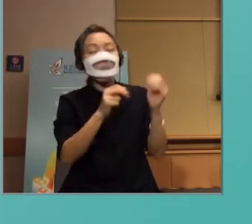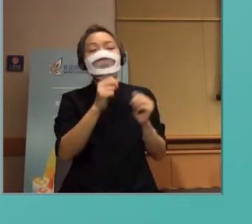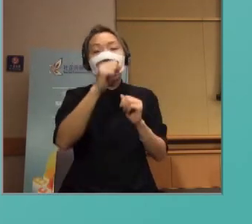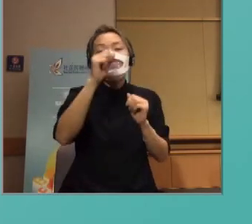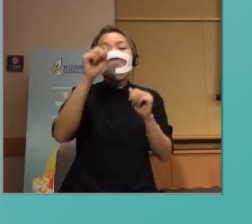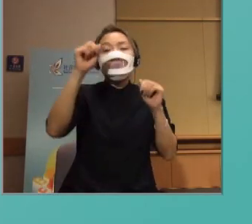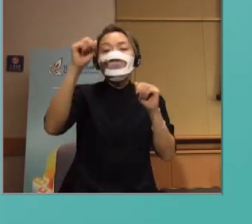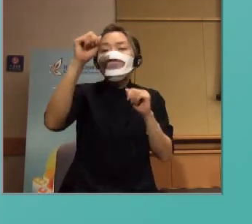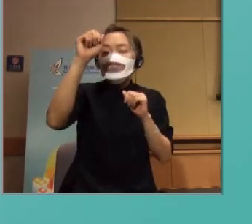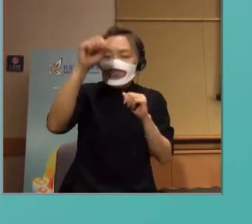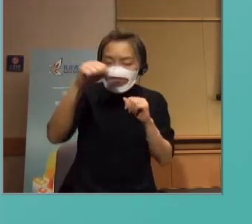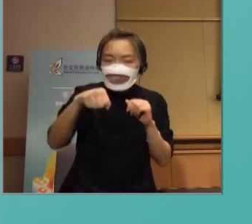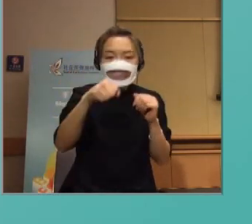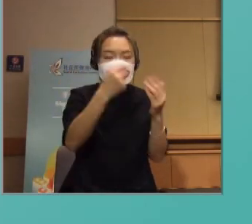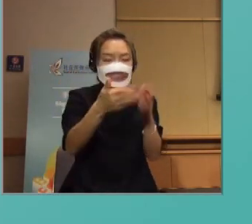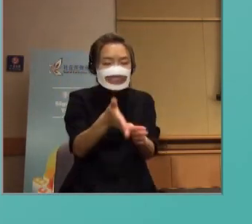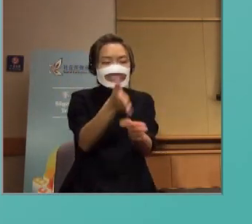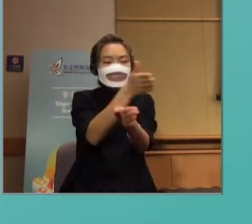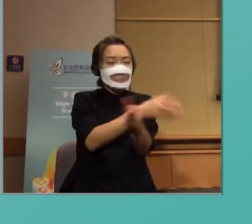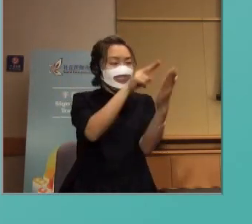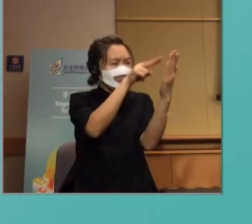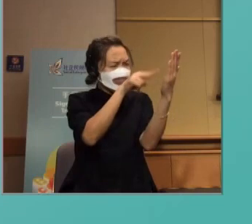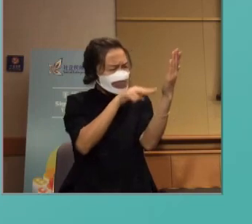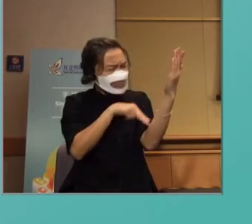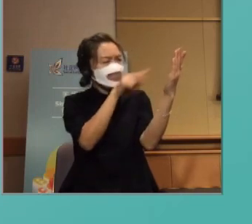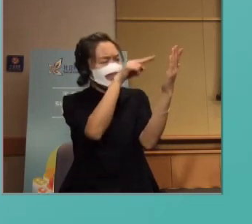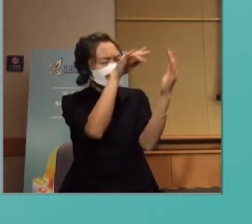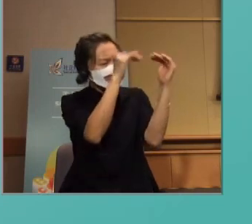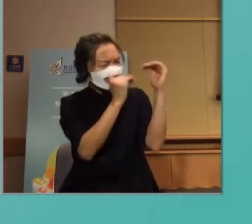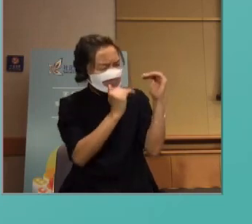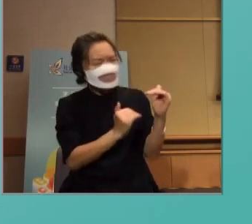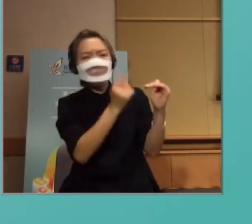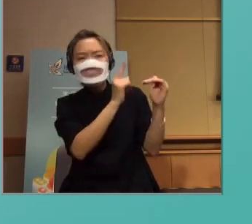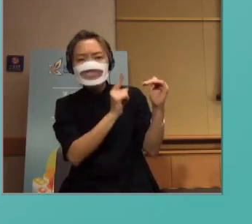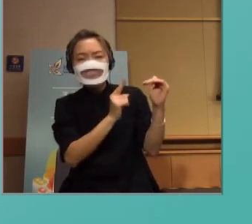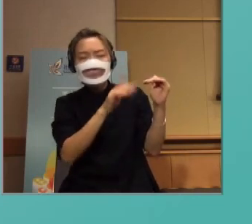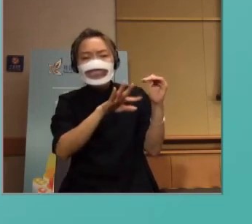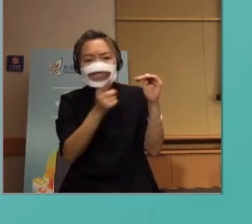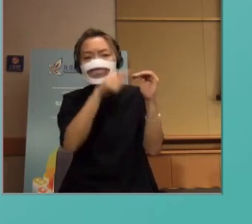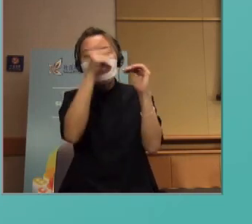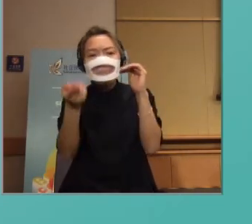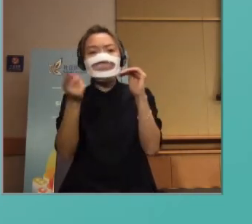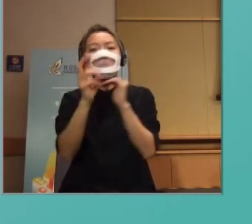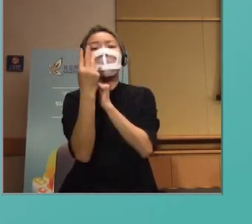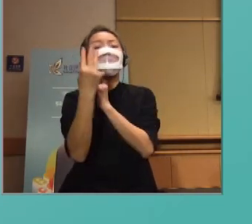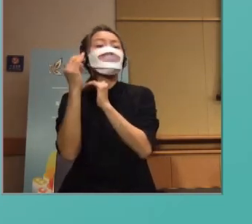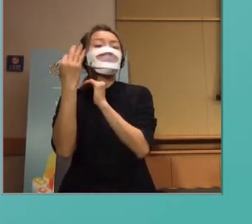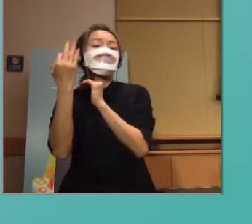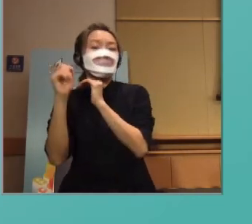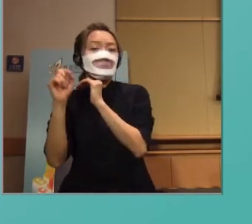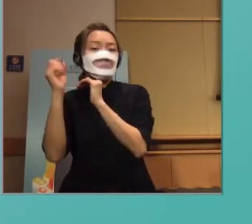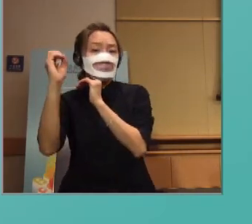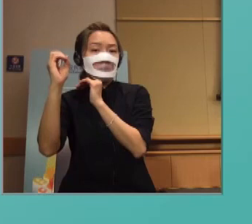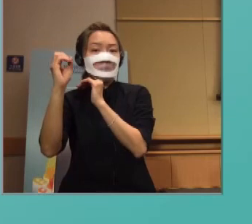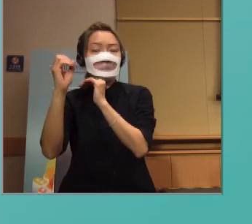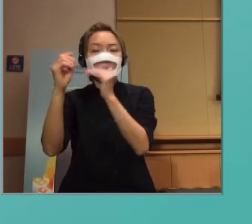texts are the conditions. Whereas in Web 3, the conditions are really, really simple. I create it. This is